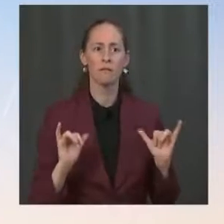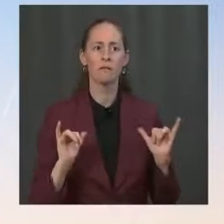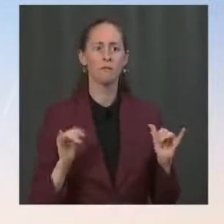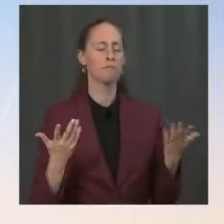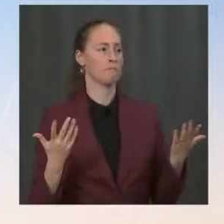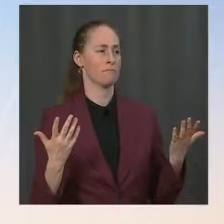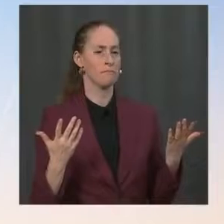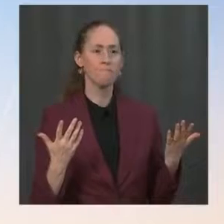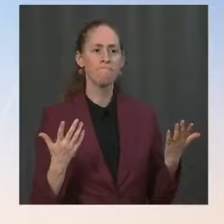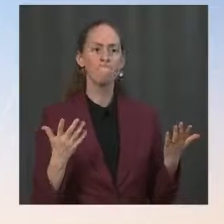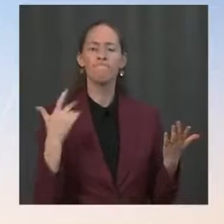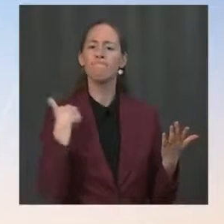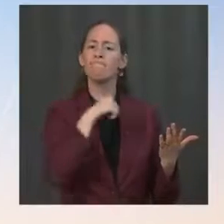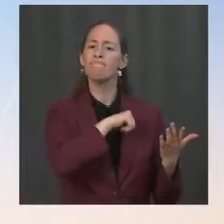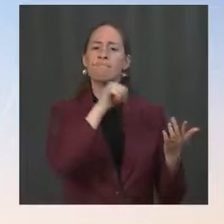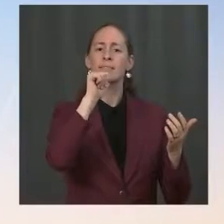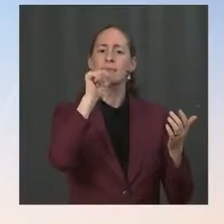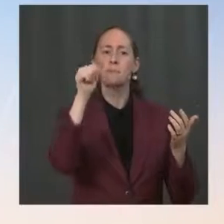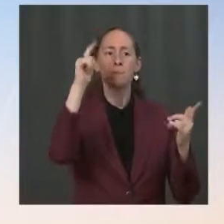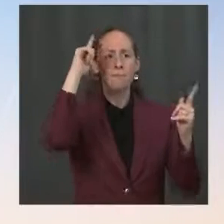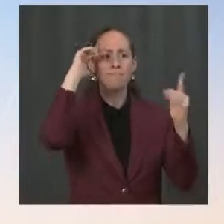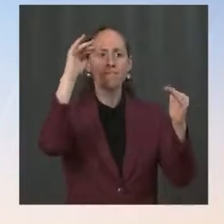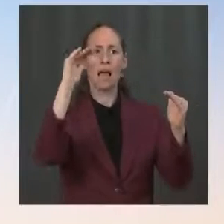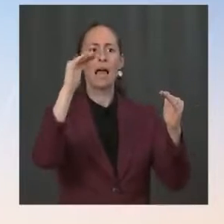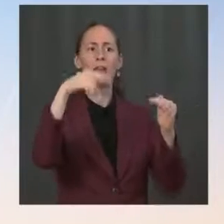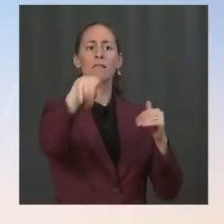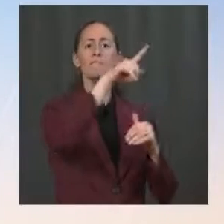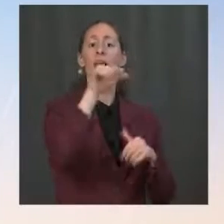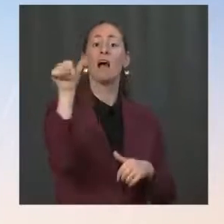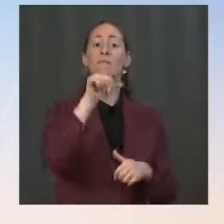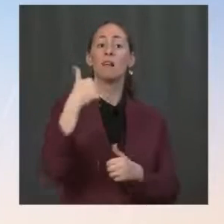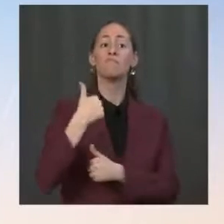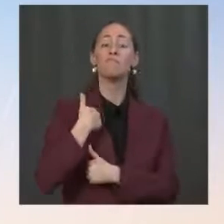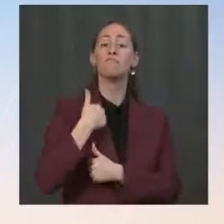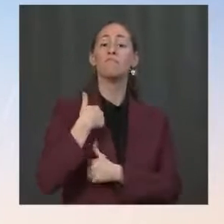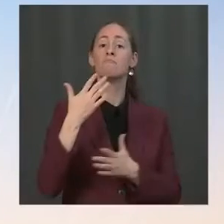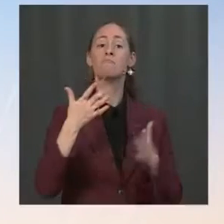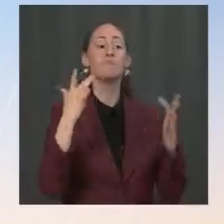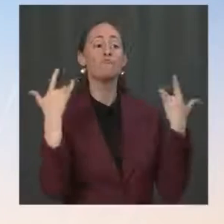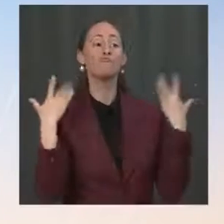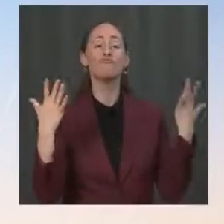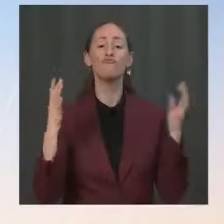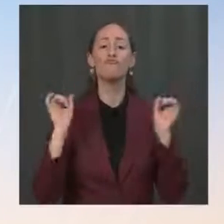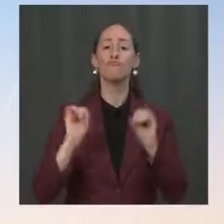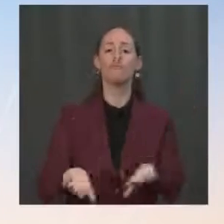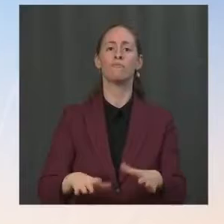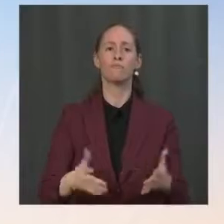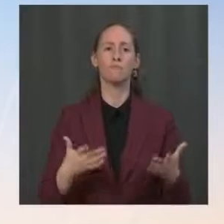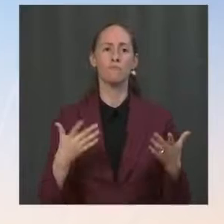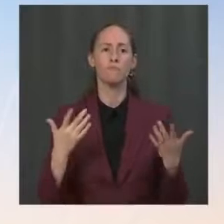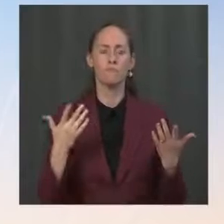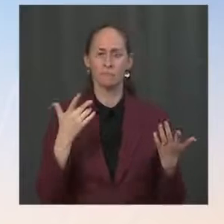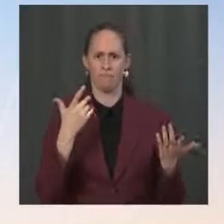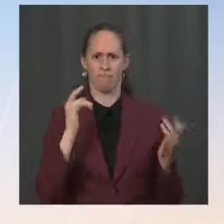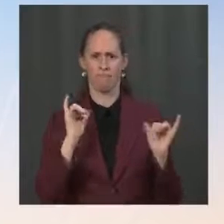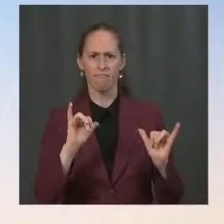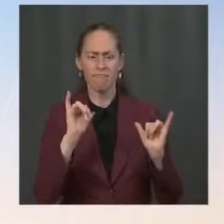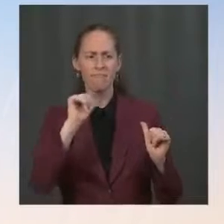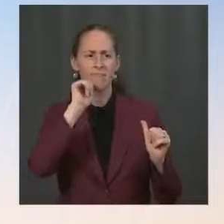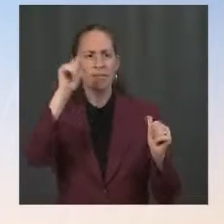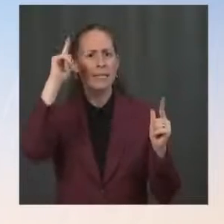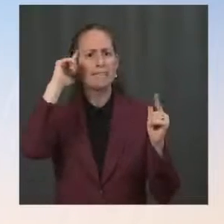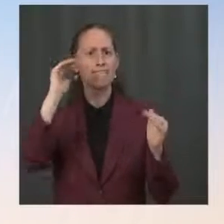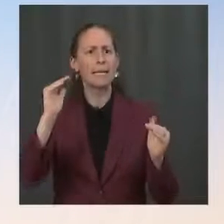Afghan National Security Forces would cease to protect the airport and parts of Kabul. That is not what we anticipated in that timeline. That is